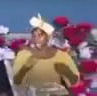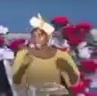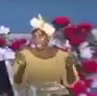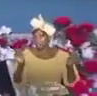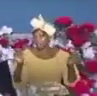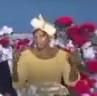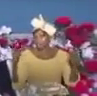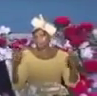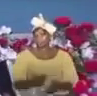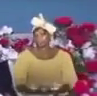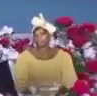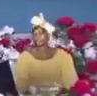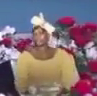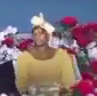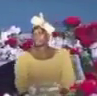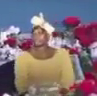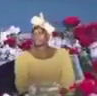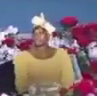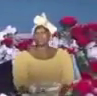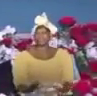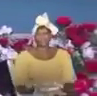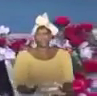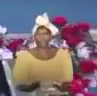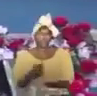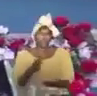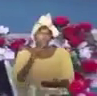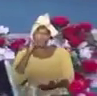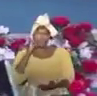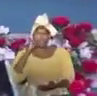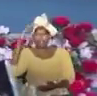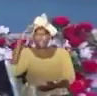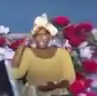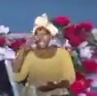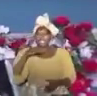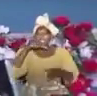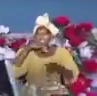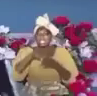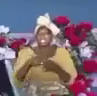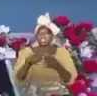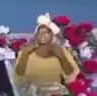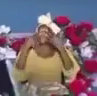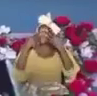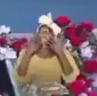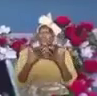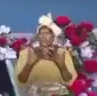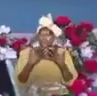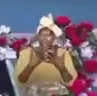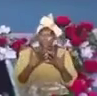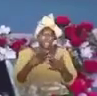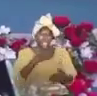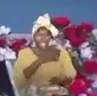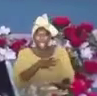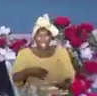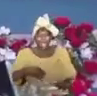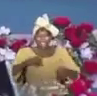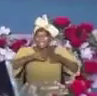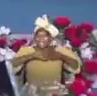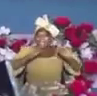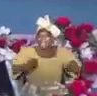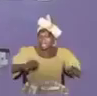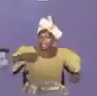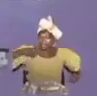Hallelujah. These were women in great sorrow. They had lost their systems for security and